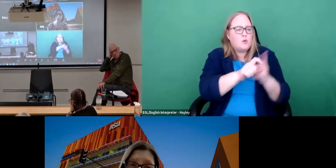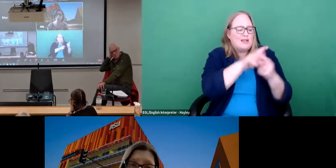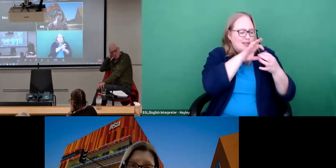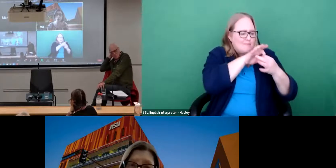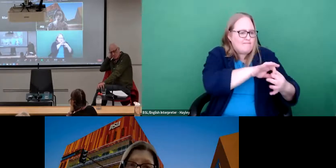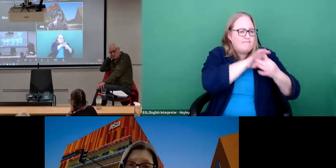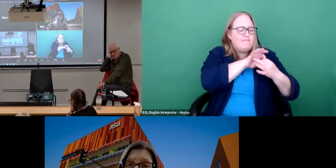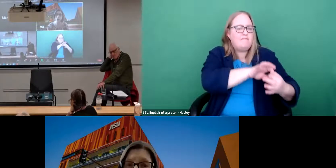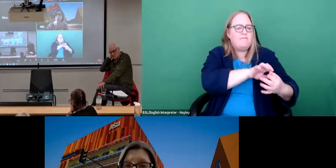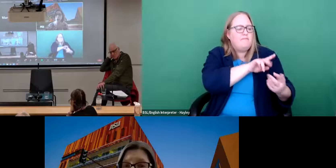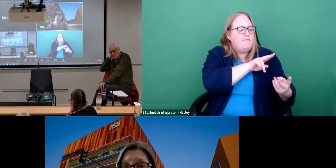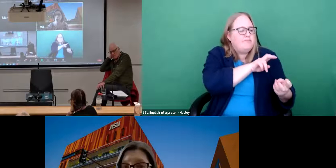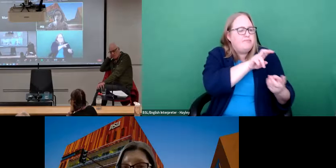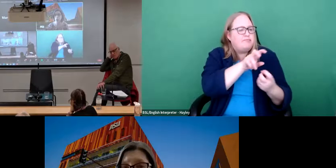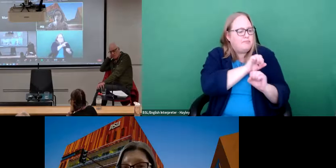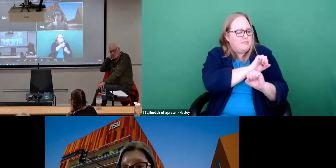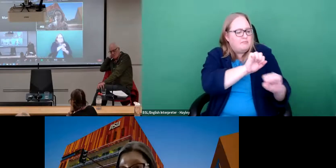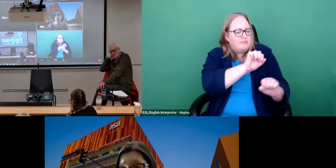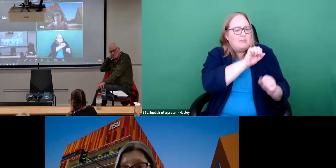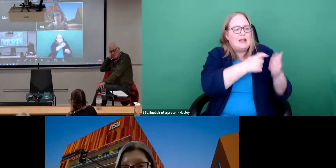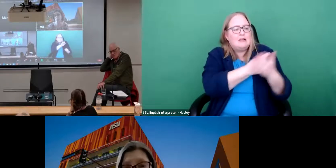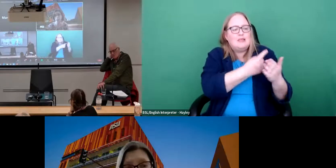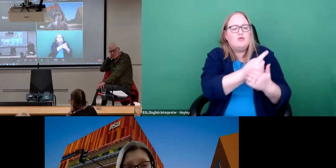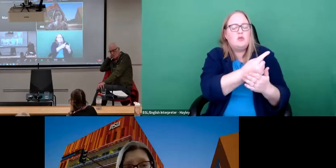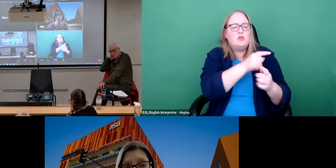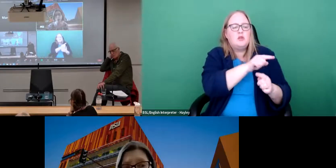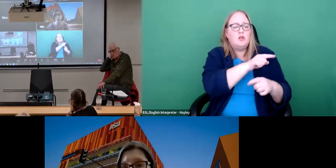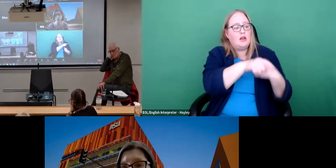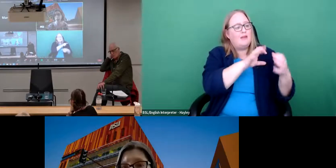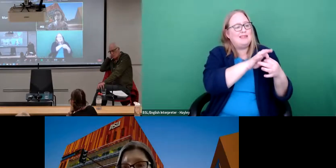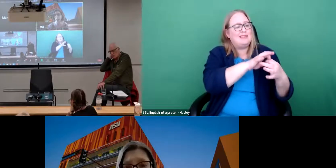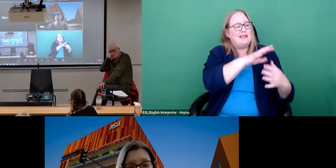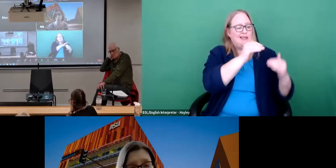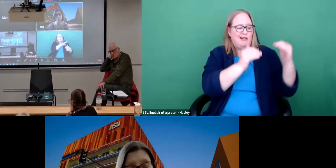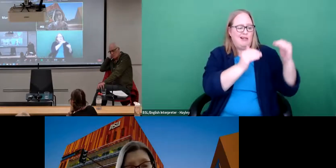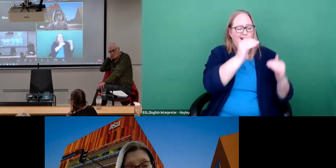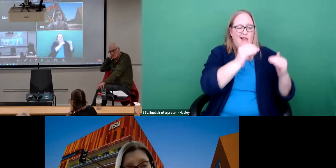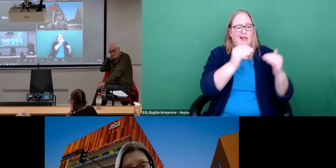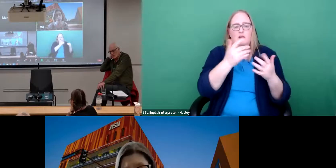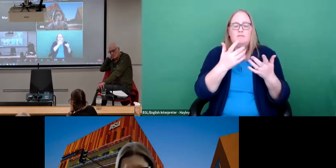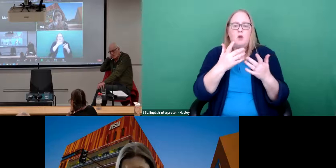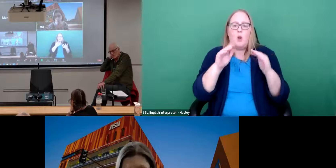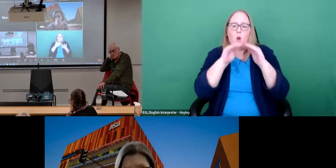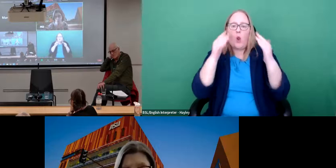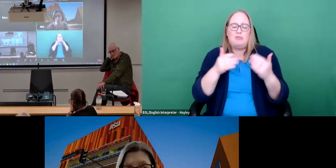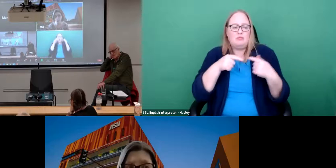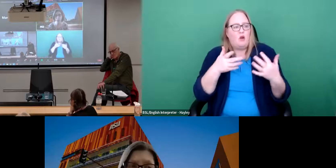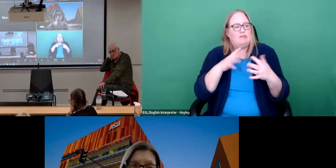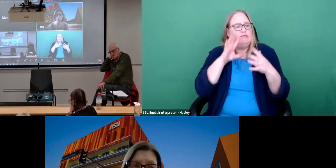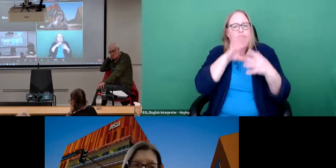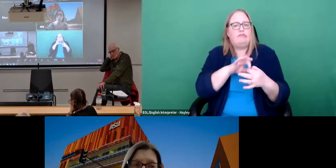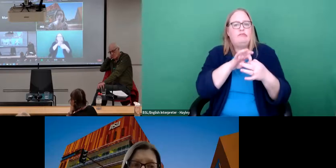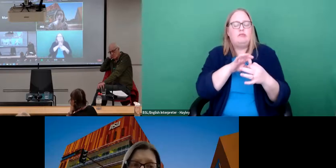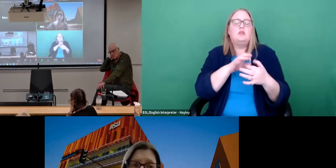the experiences of those who are disconnected or less connected around the globe. So